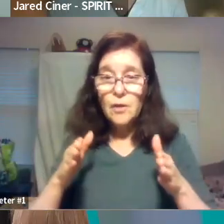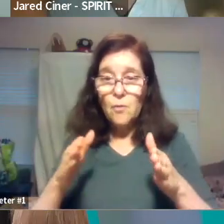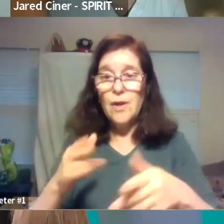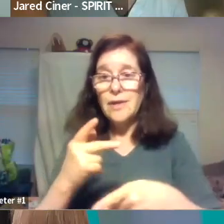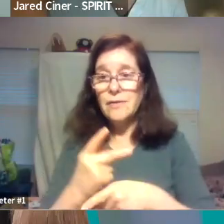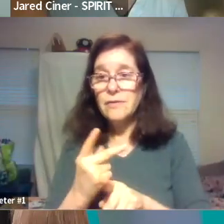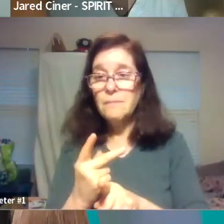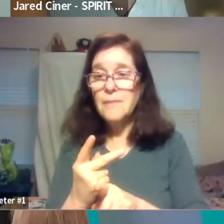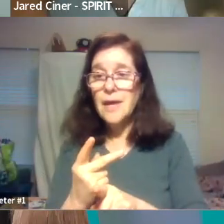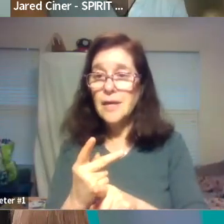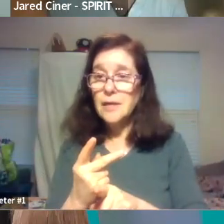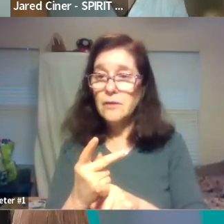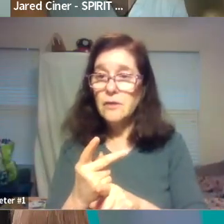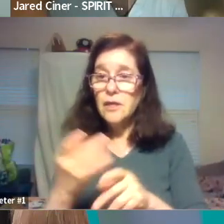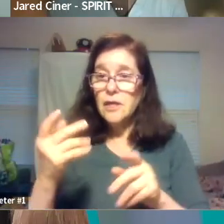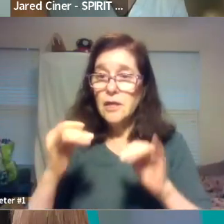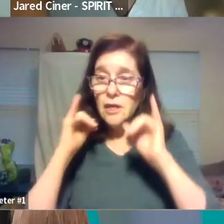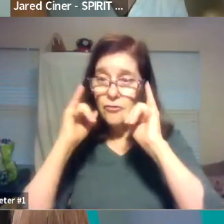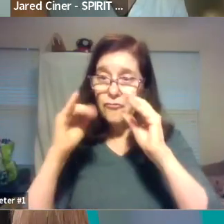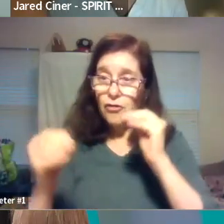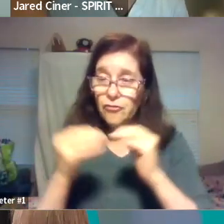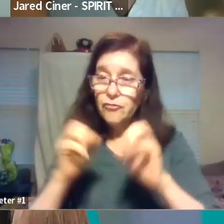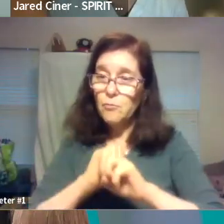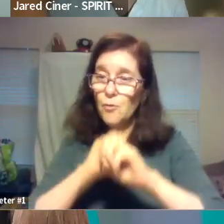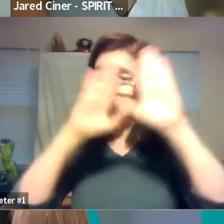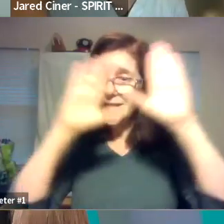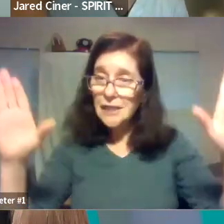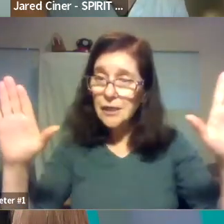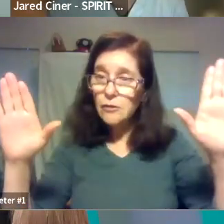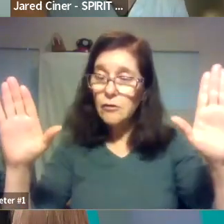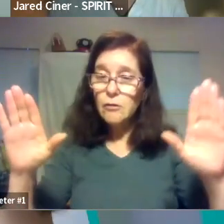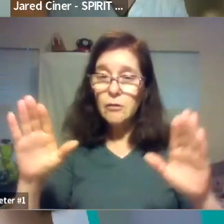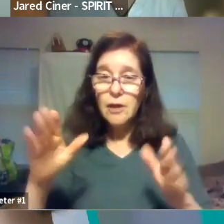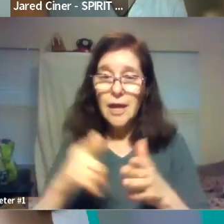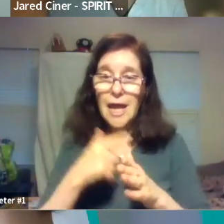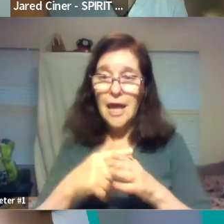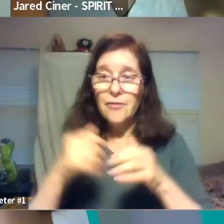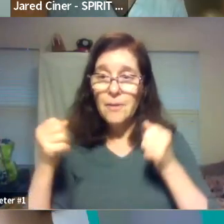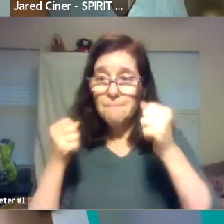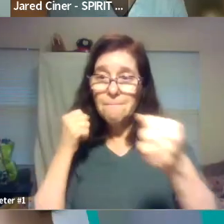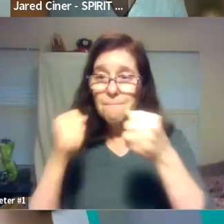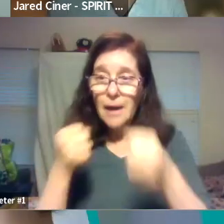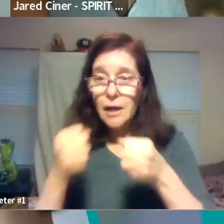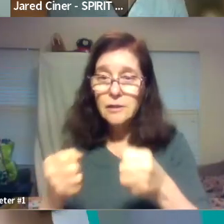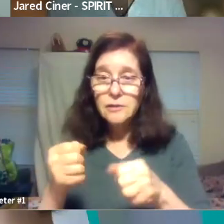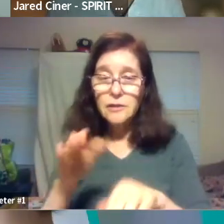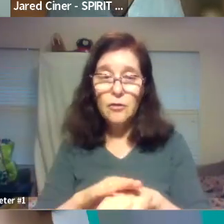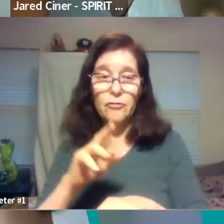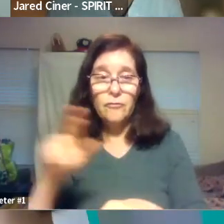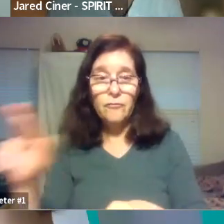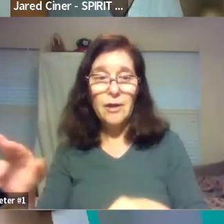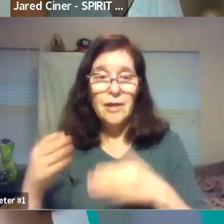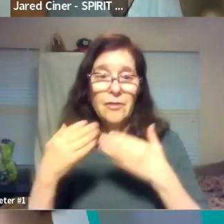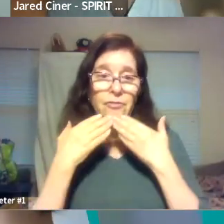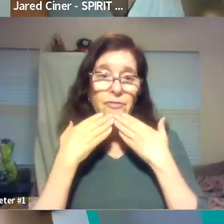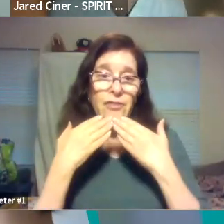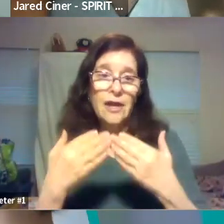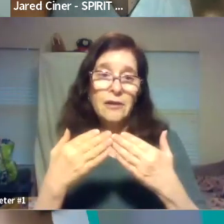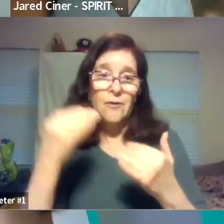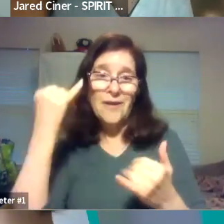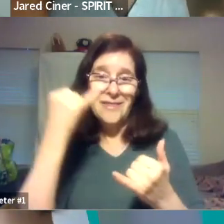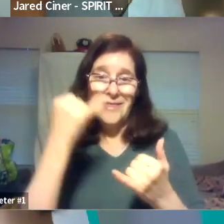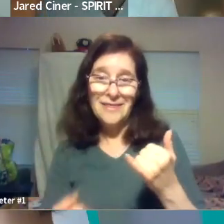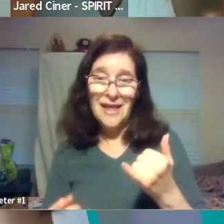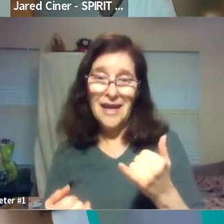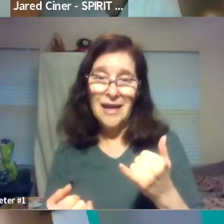more clear for the exercises. And some boxing on the right. Thank you. The last program we offer